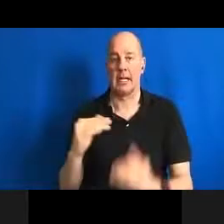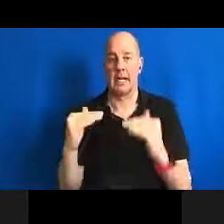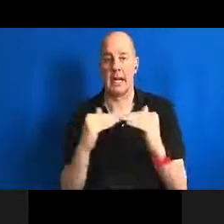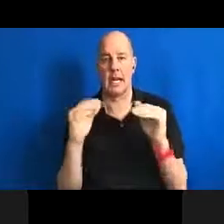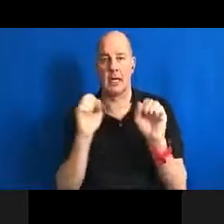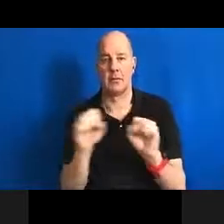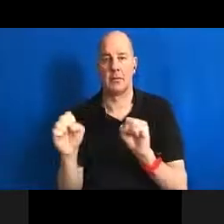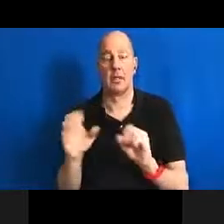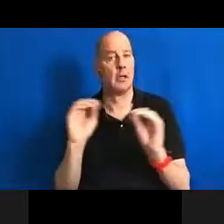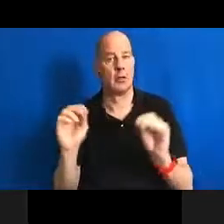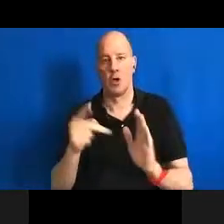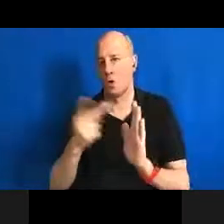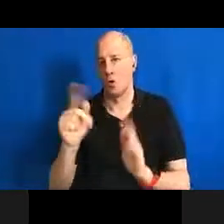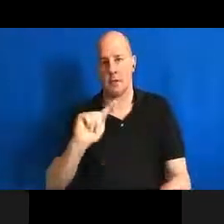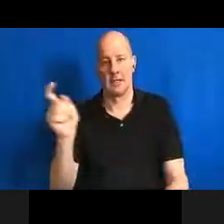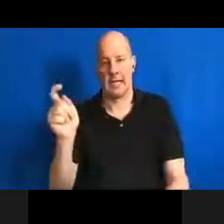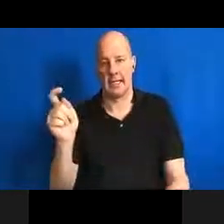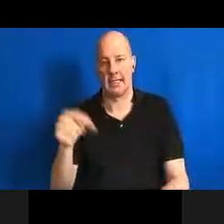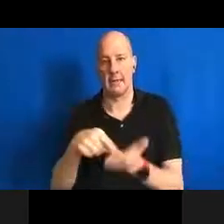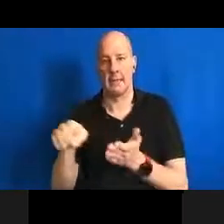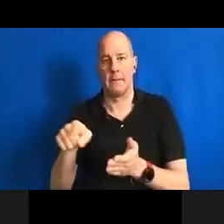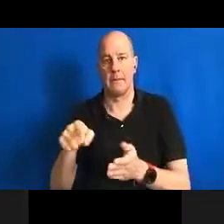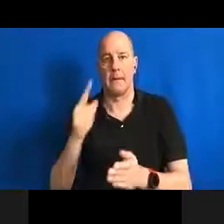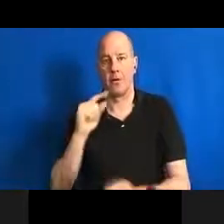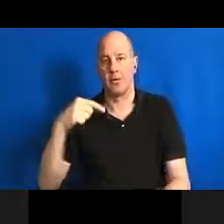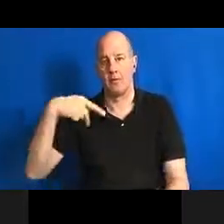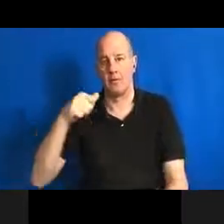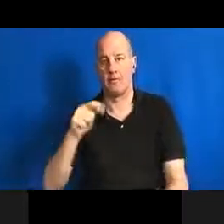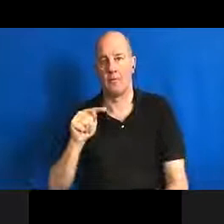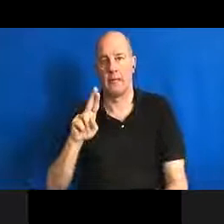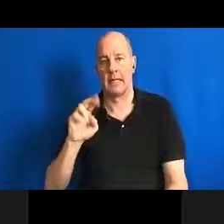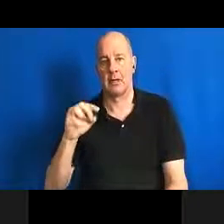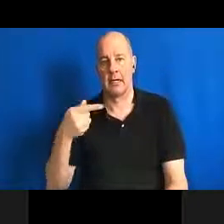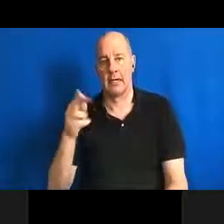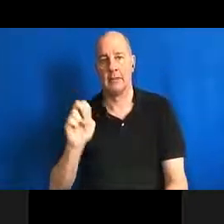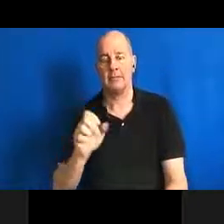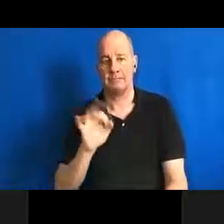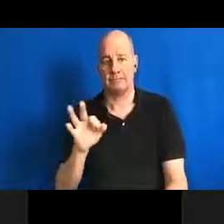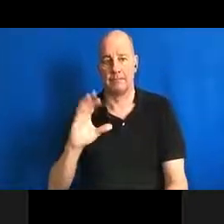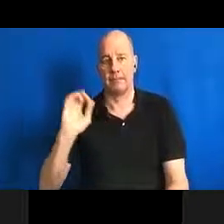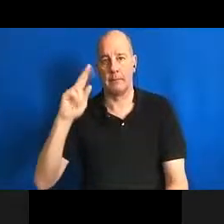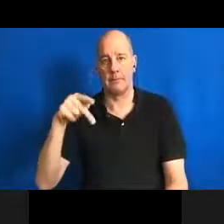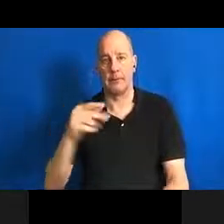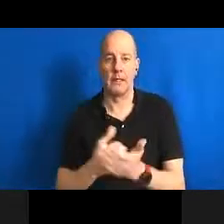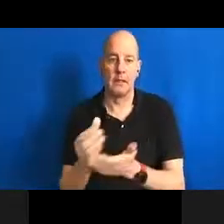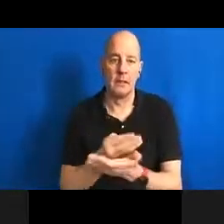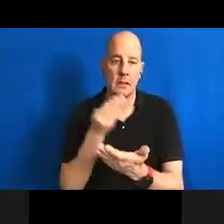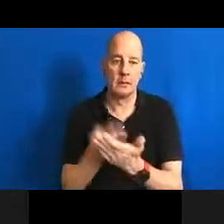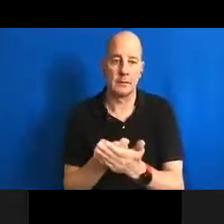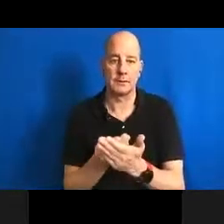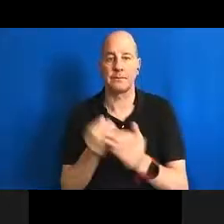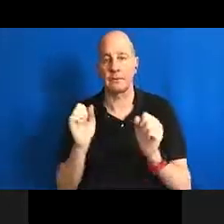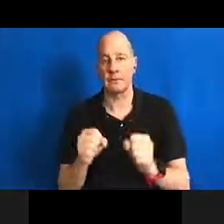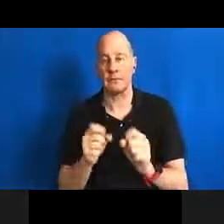double tax on the basis of patronage. And so if the cooperative makes money and is able to distribute